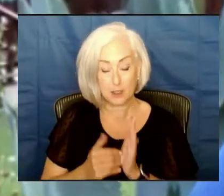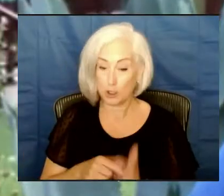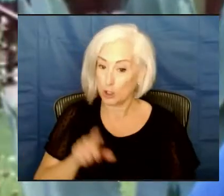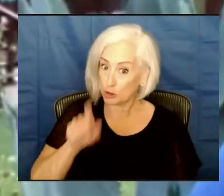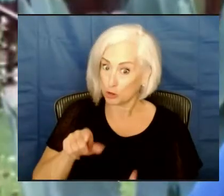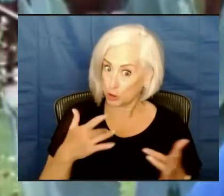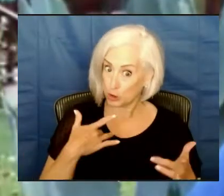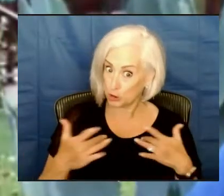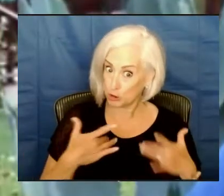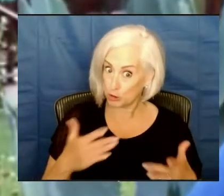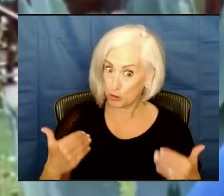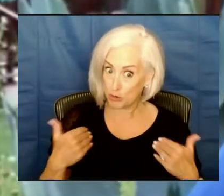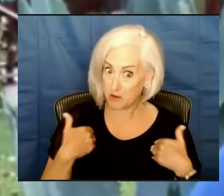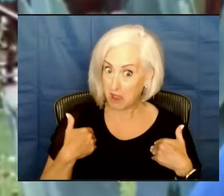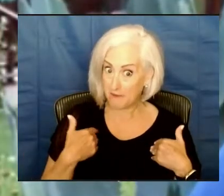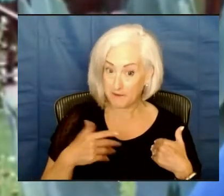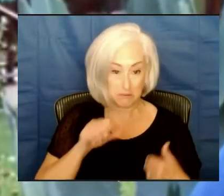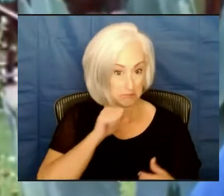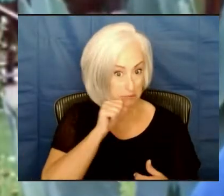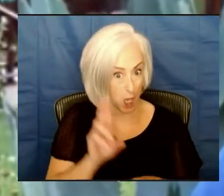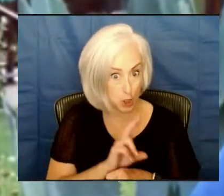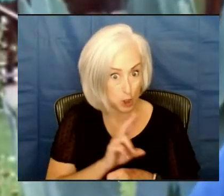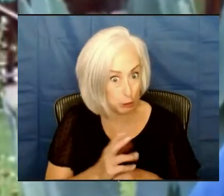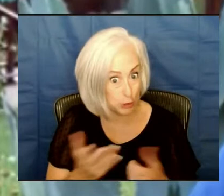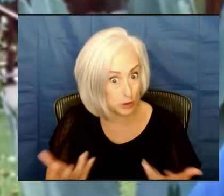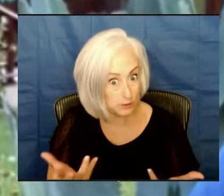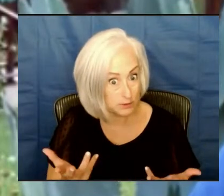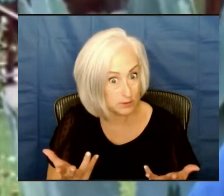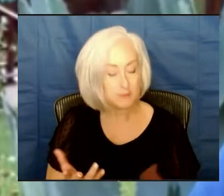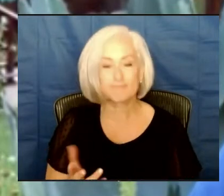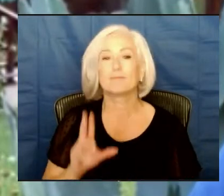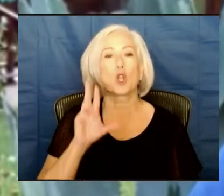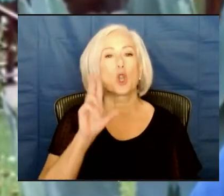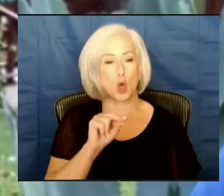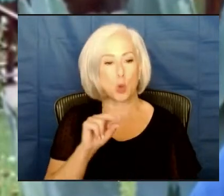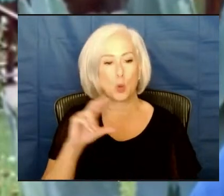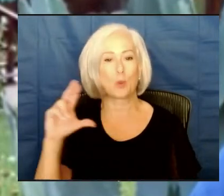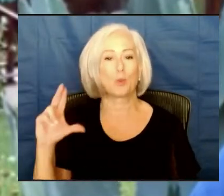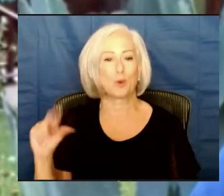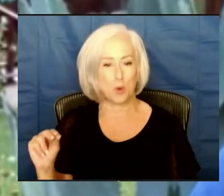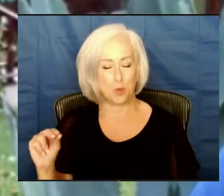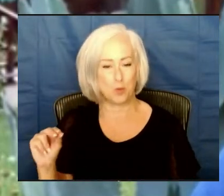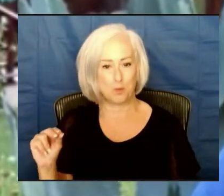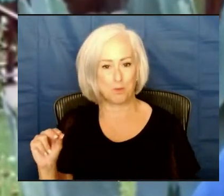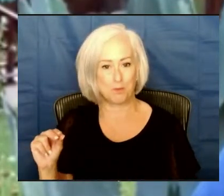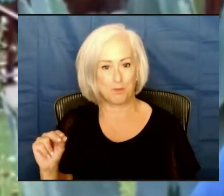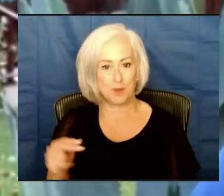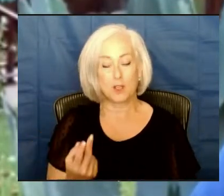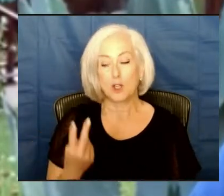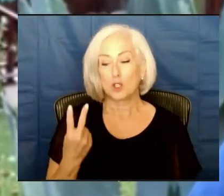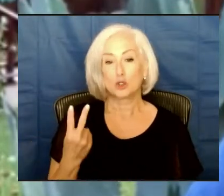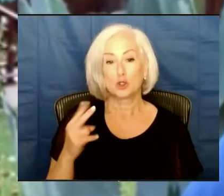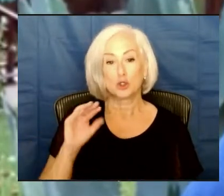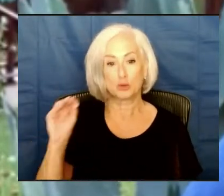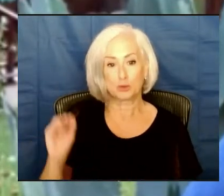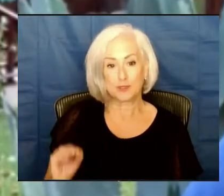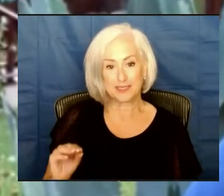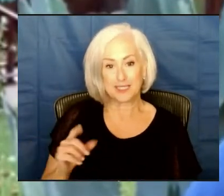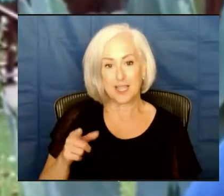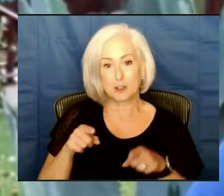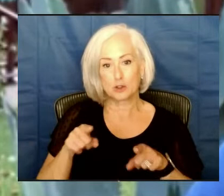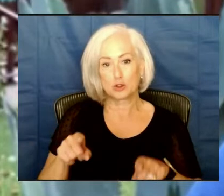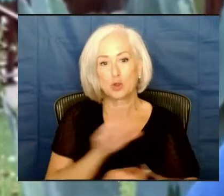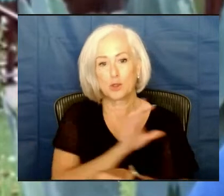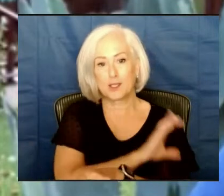No to both of those is that we understand. Again, it was about 2% in the clinical trials for the drug. There was a